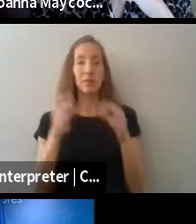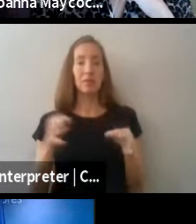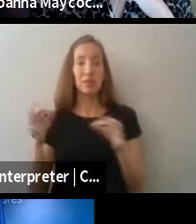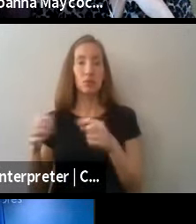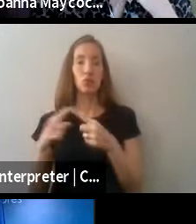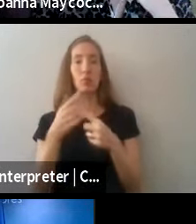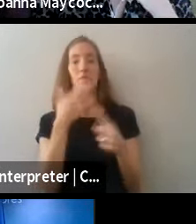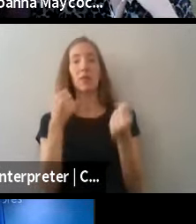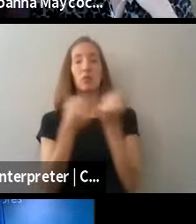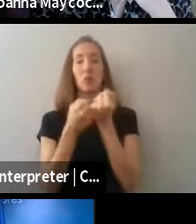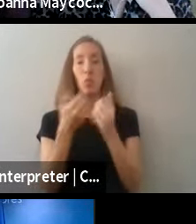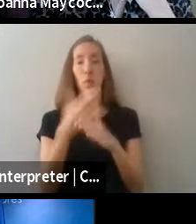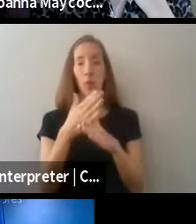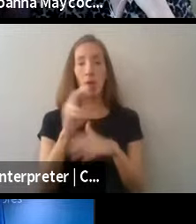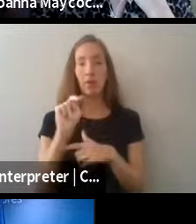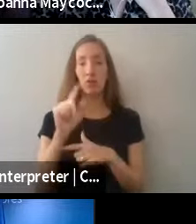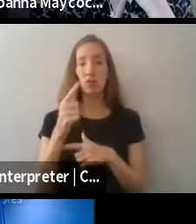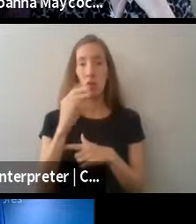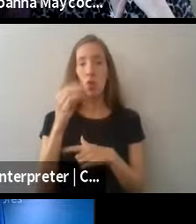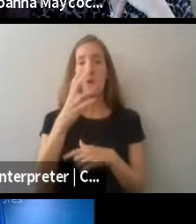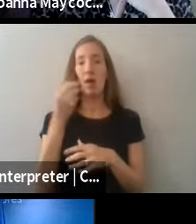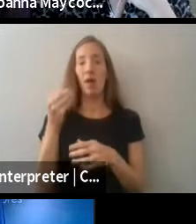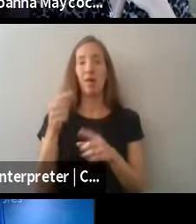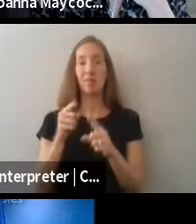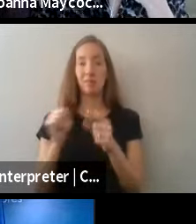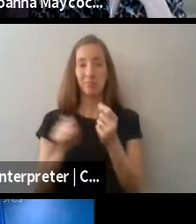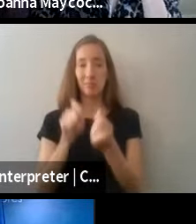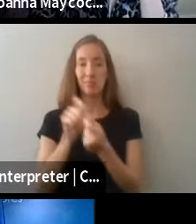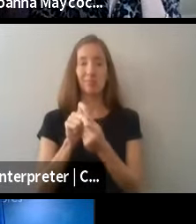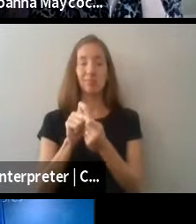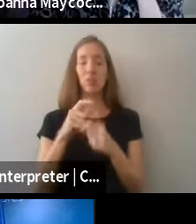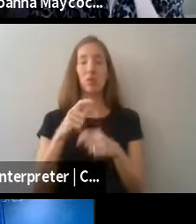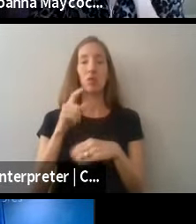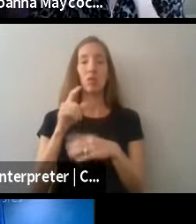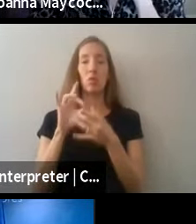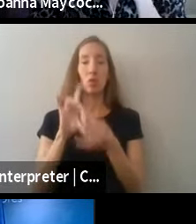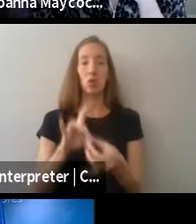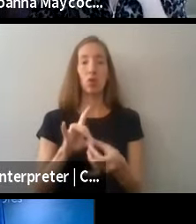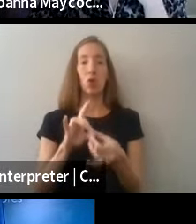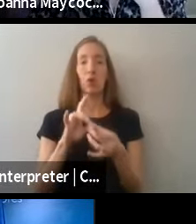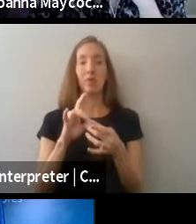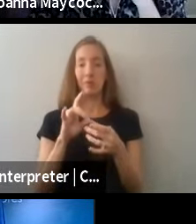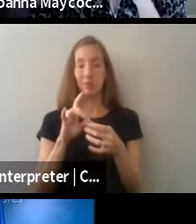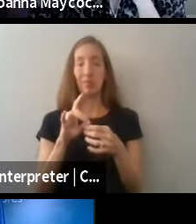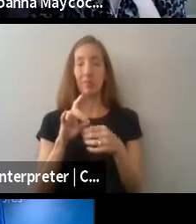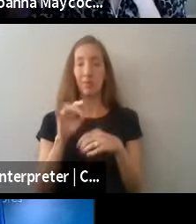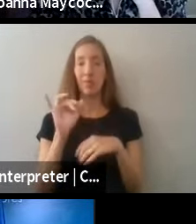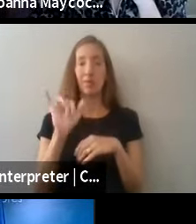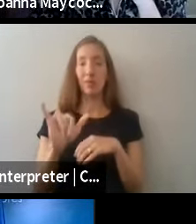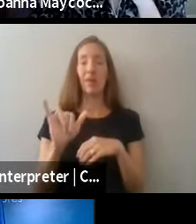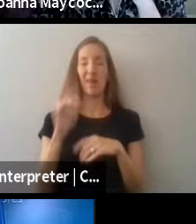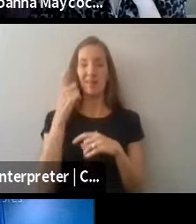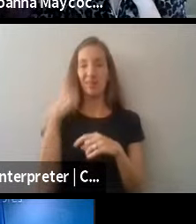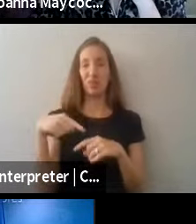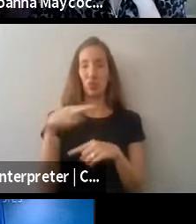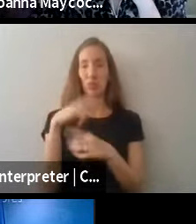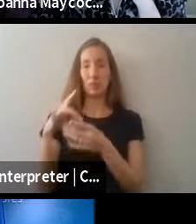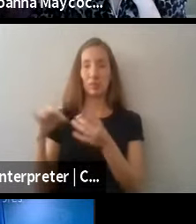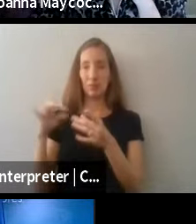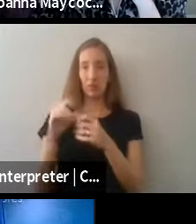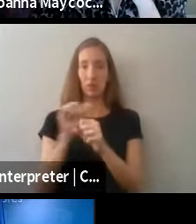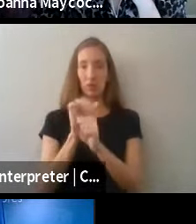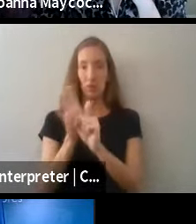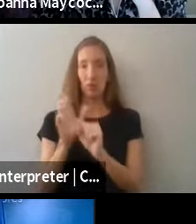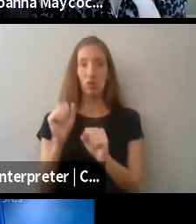regarding domestic violence, which, as it was mentioned, was the pandemic within the pandemic. So we had two parallel